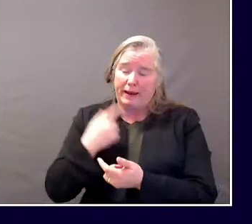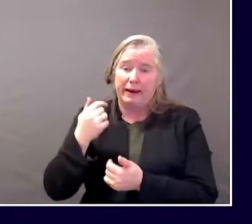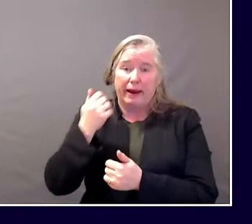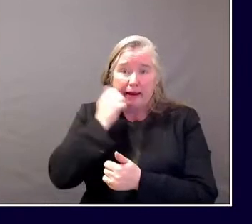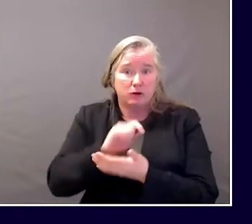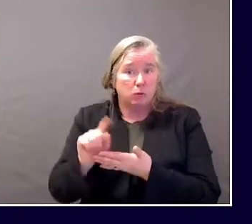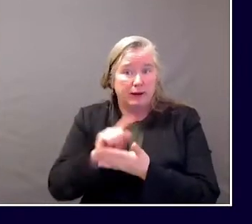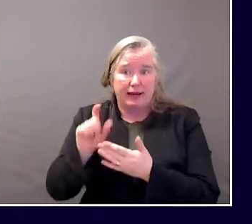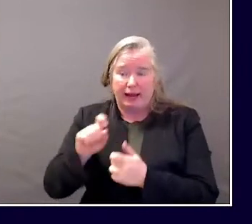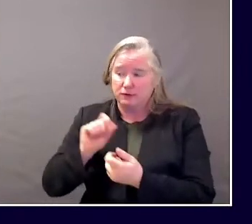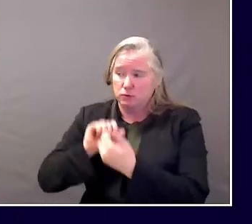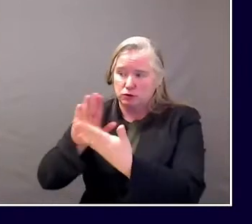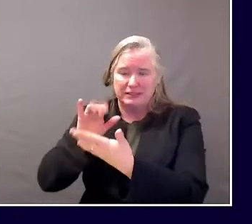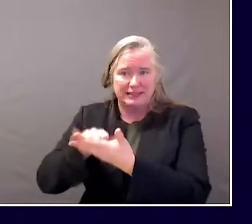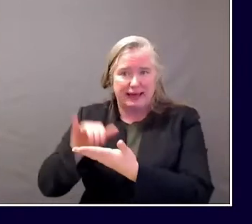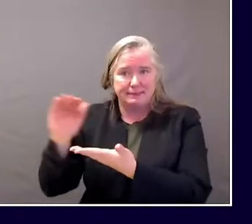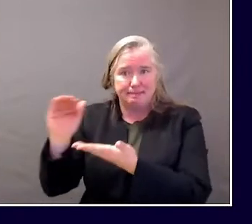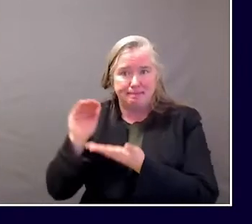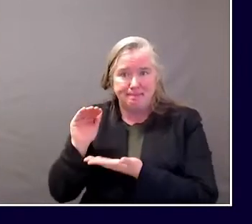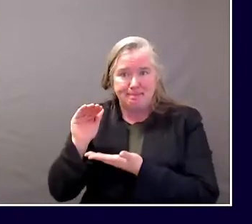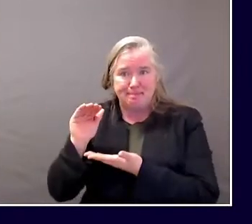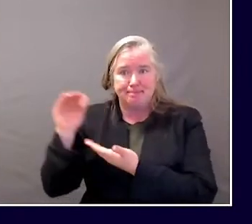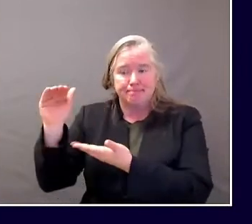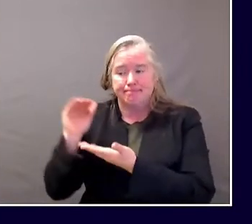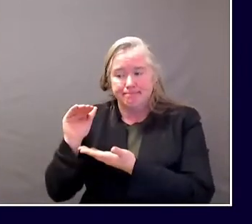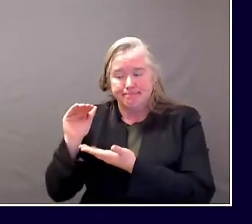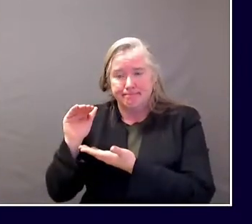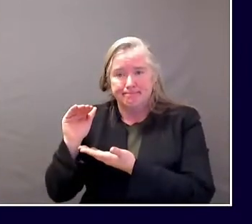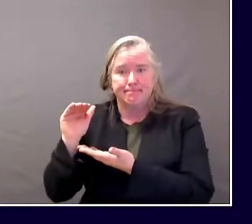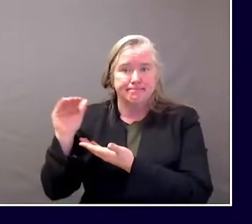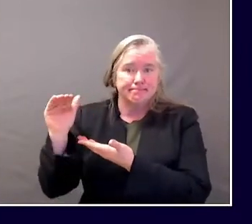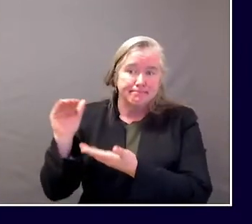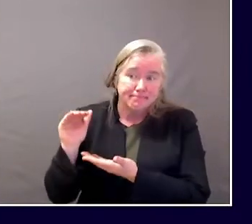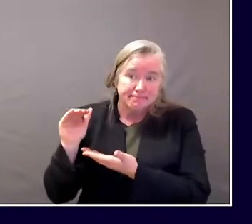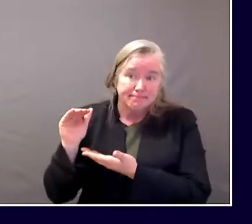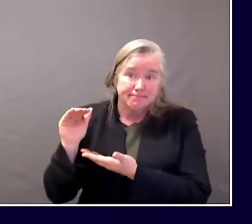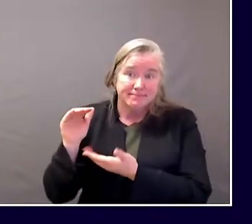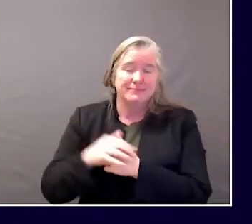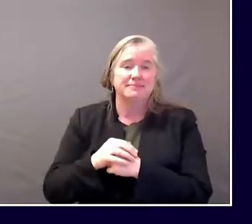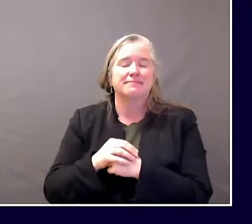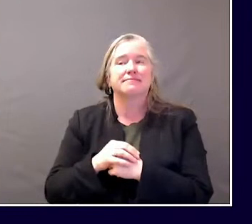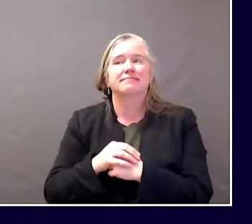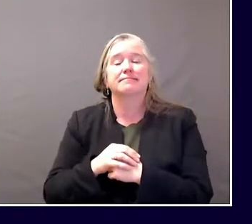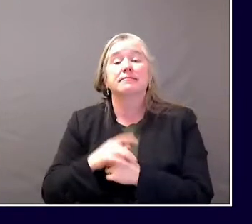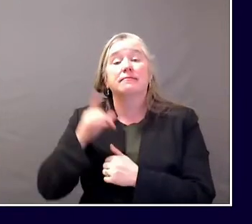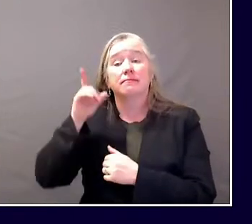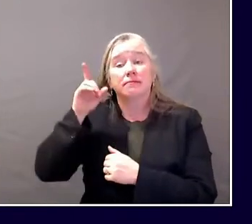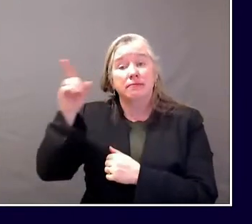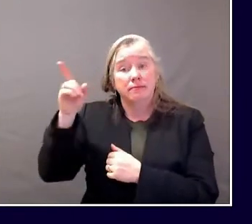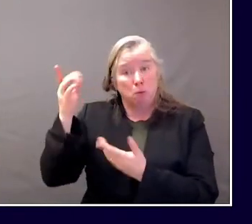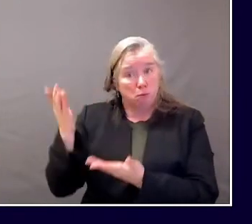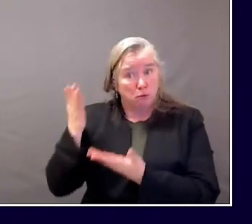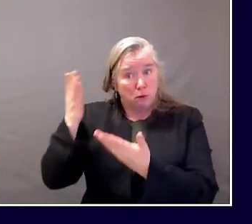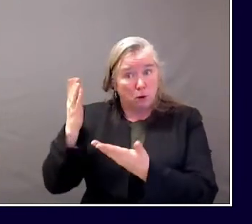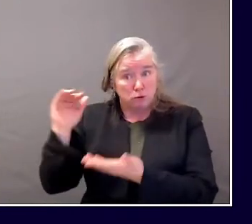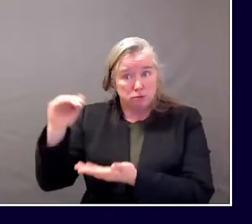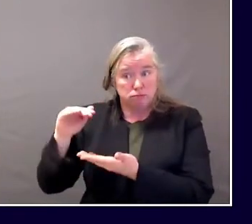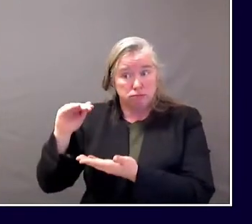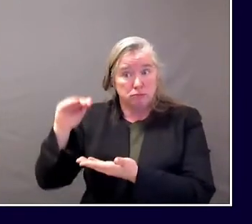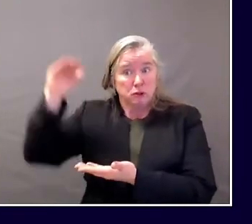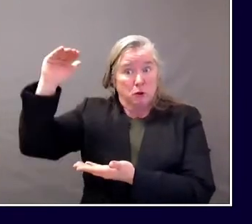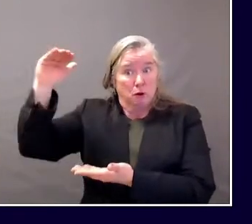it's important to note that under any proposal in which more doses are released, if